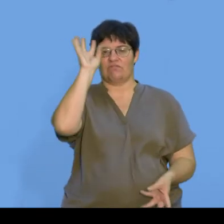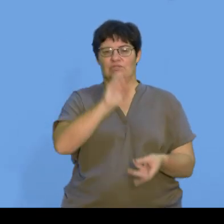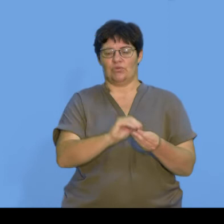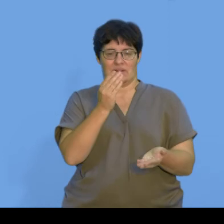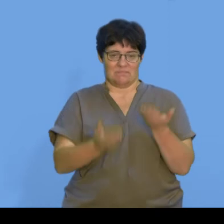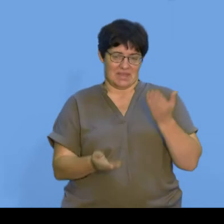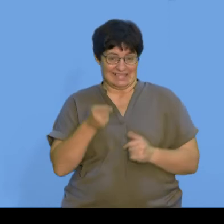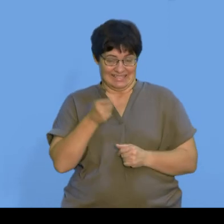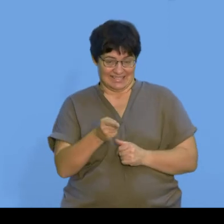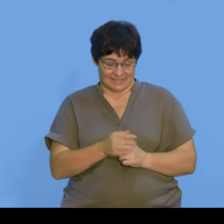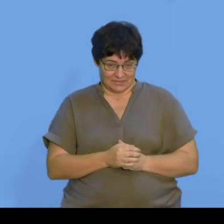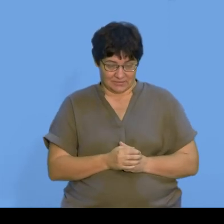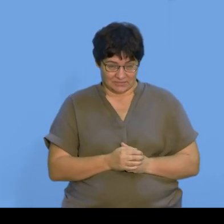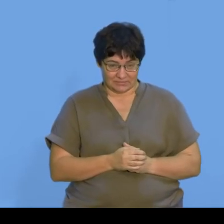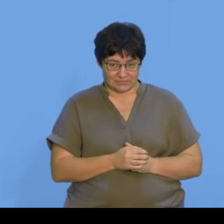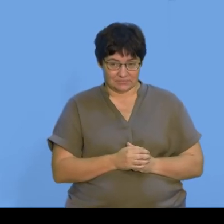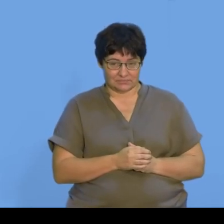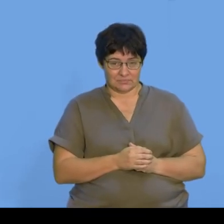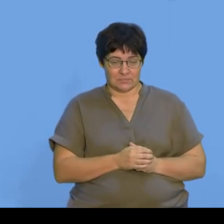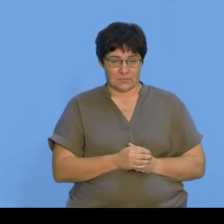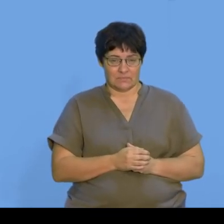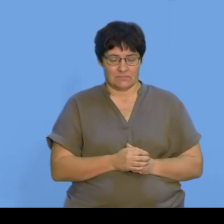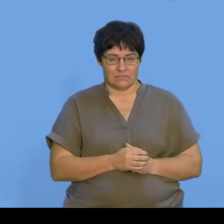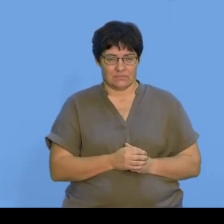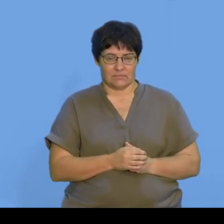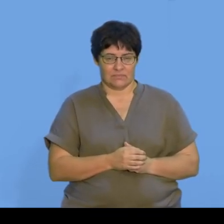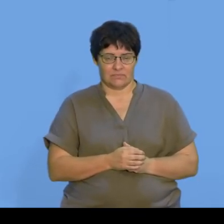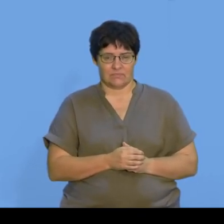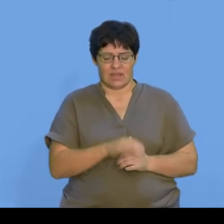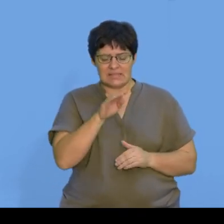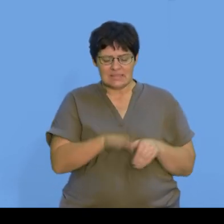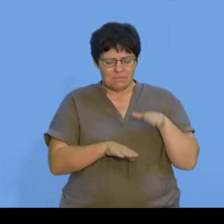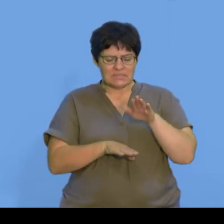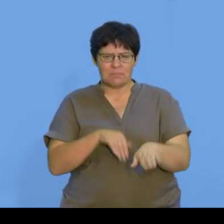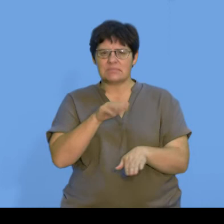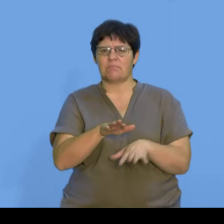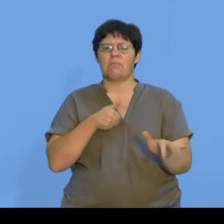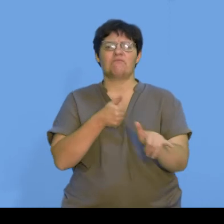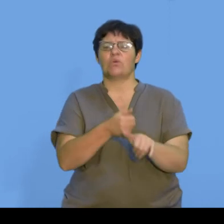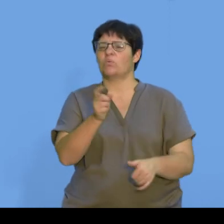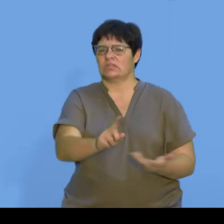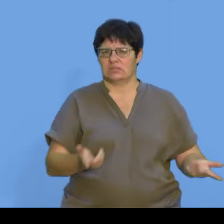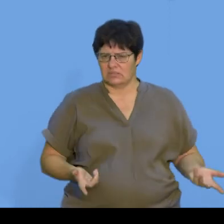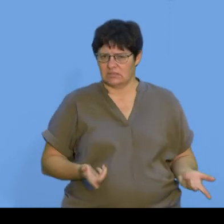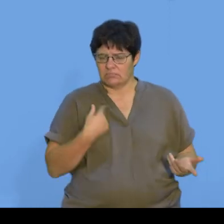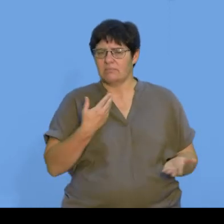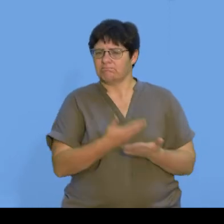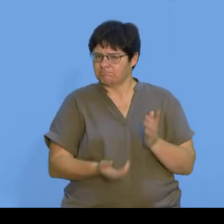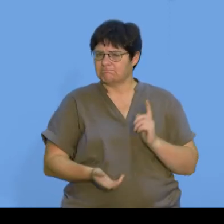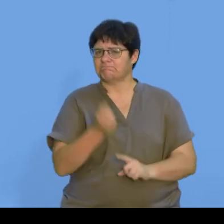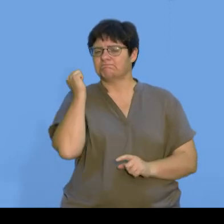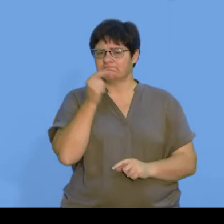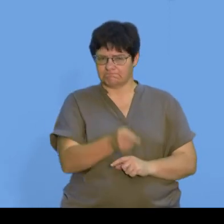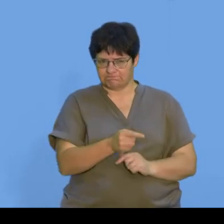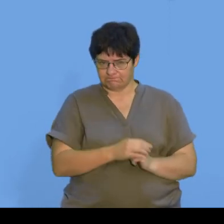mass of the compound, right? And then what are the steps that we have to go through in terms of determining the molecular